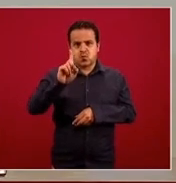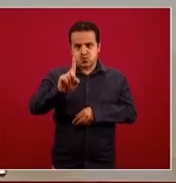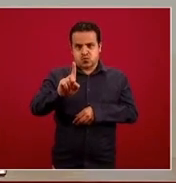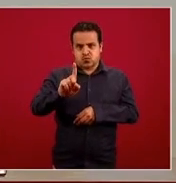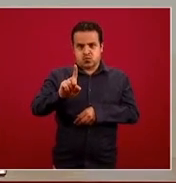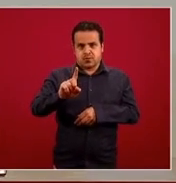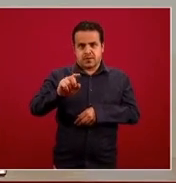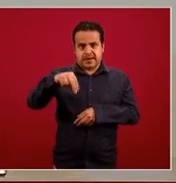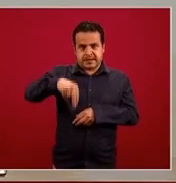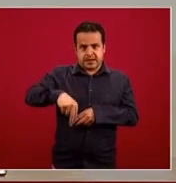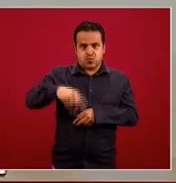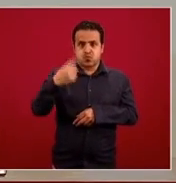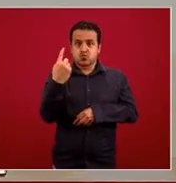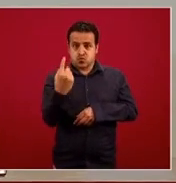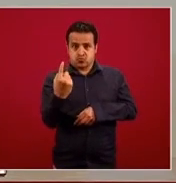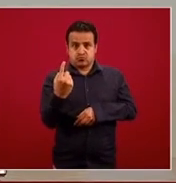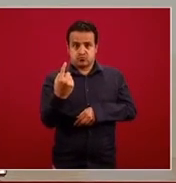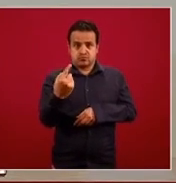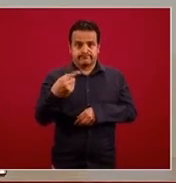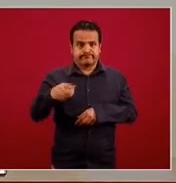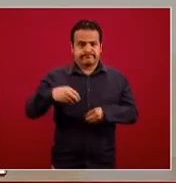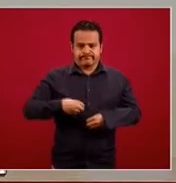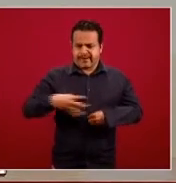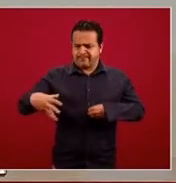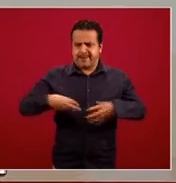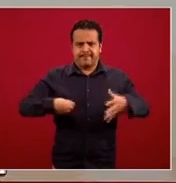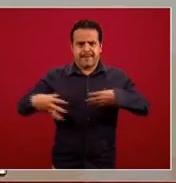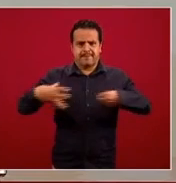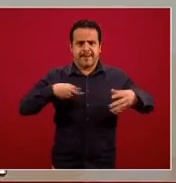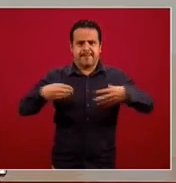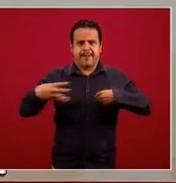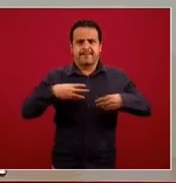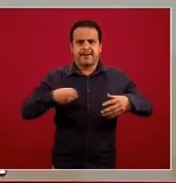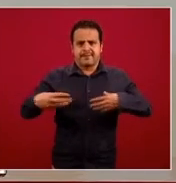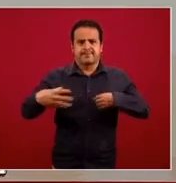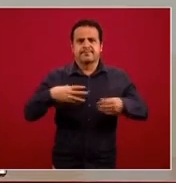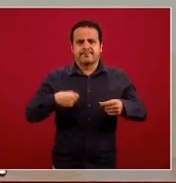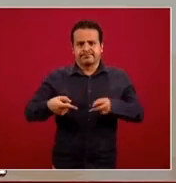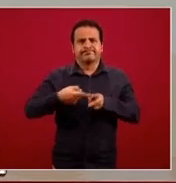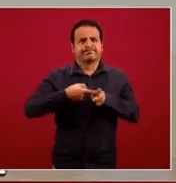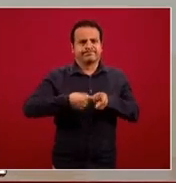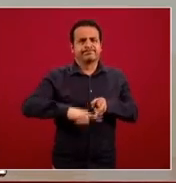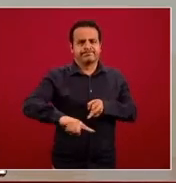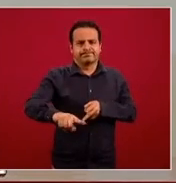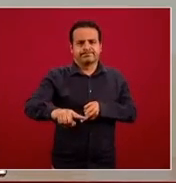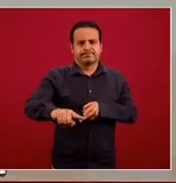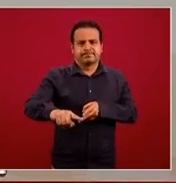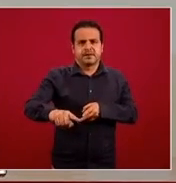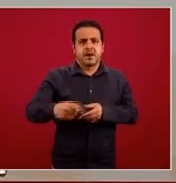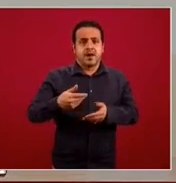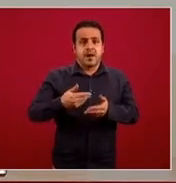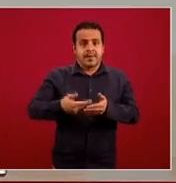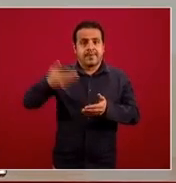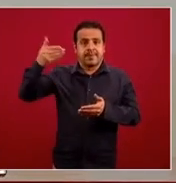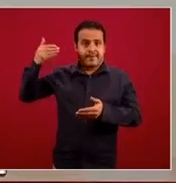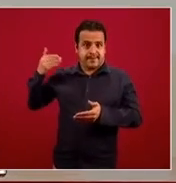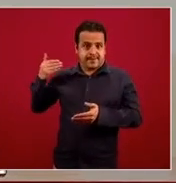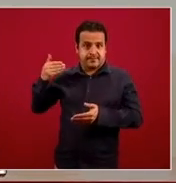11 years ago, the influenza H1N1 influenza pandemic started in Mexico.